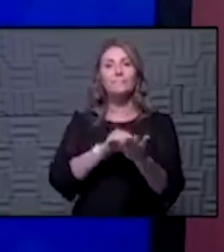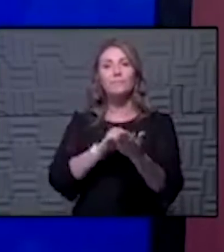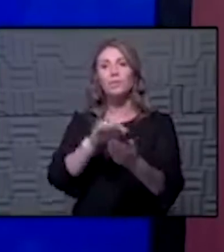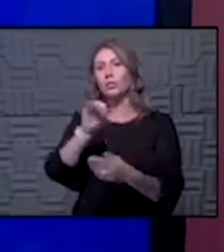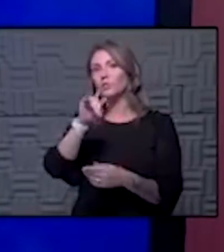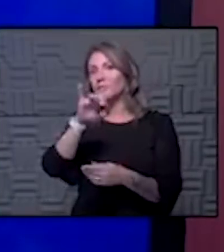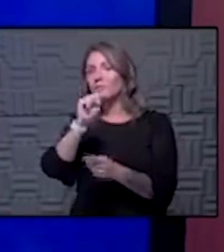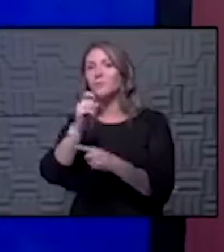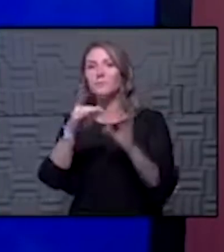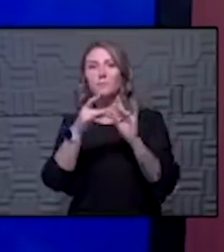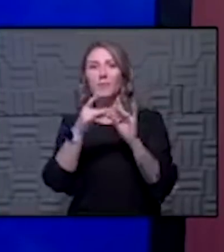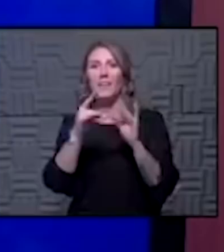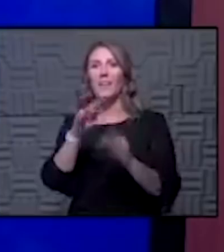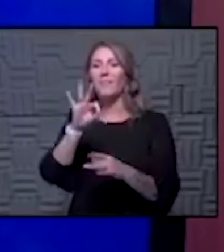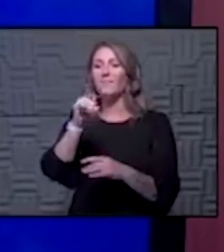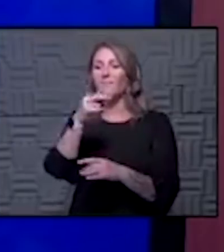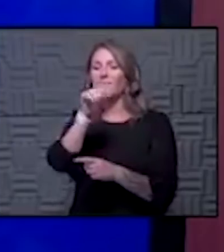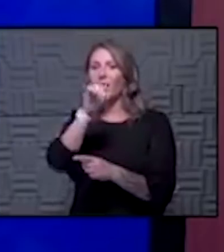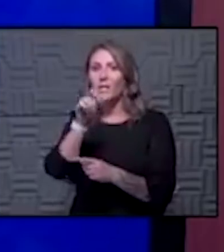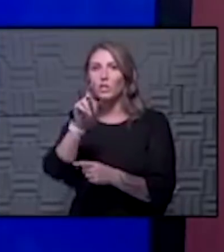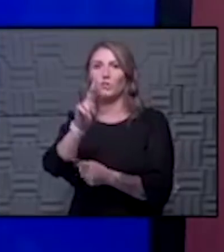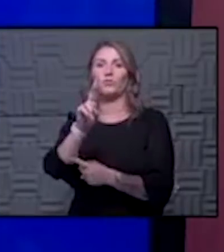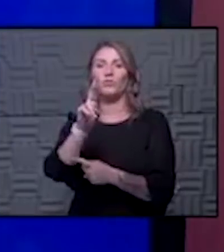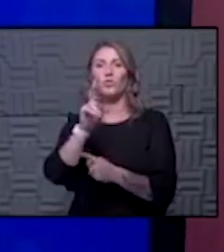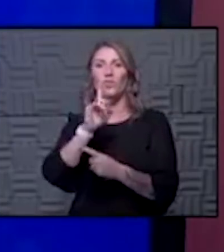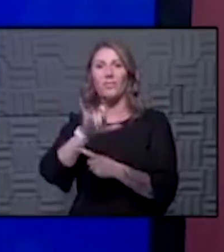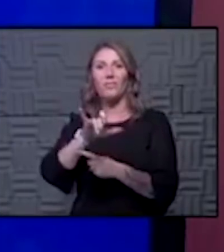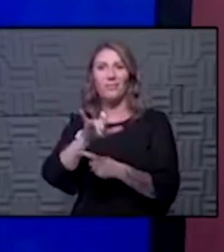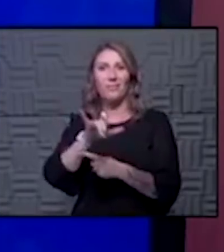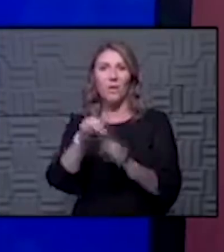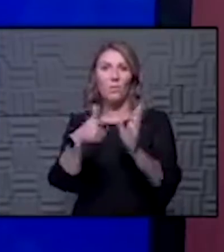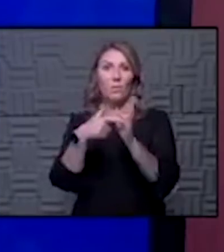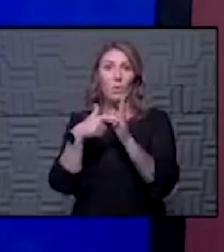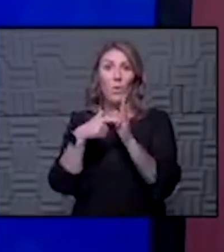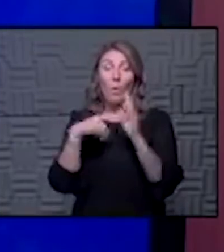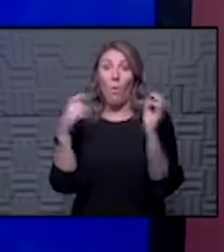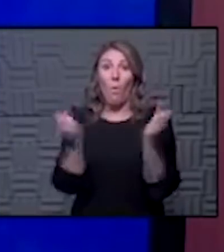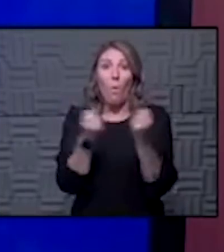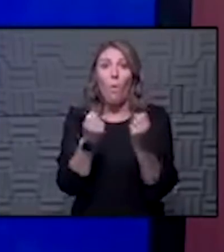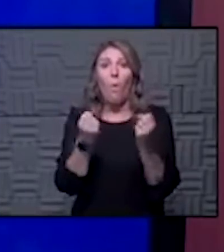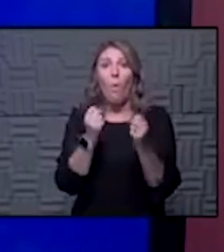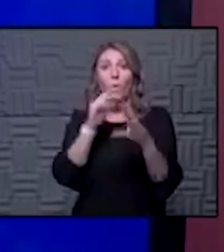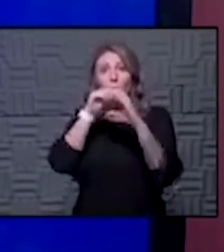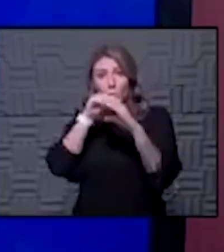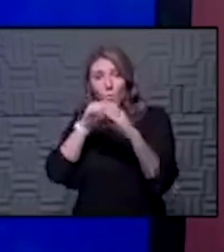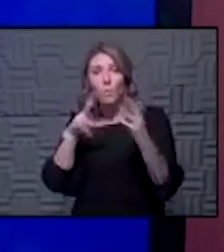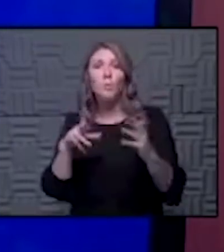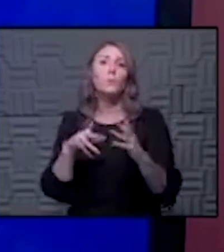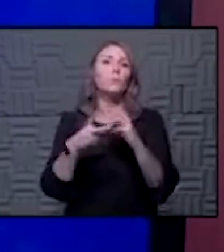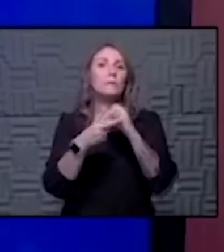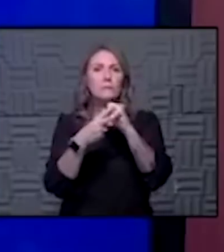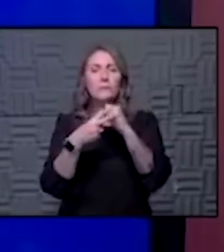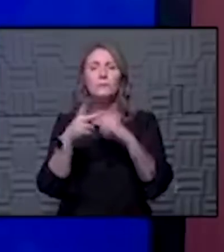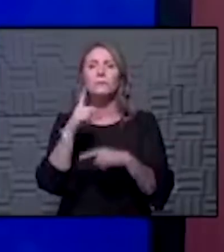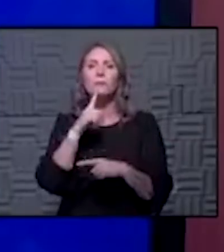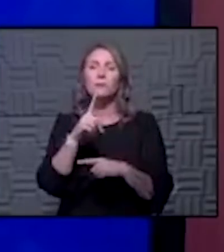the Pfizer vaccine, which requires cold storage, ultra cold storage, has some greater logistical challenges, say, than the